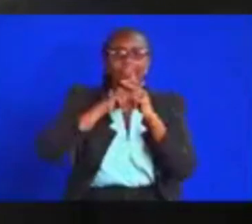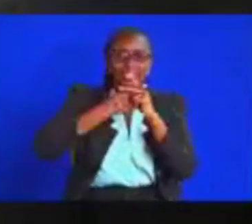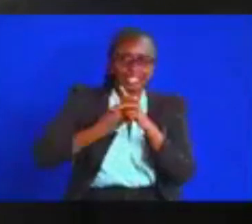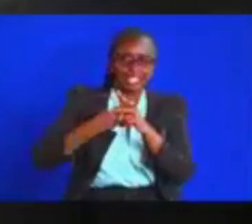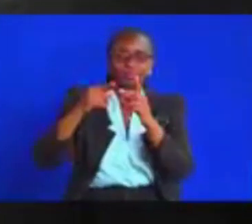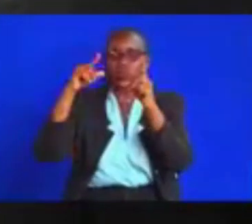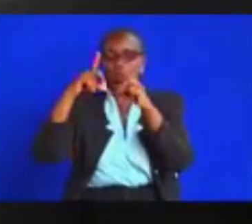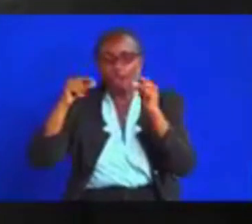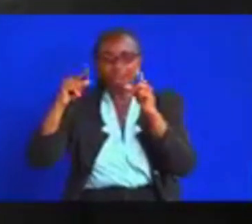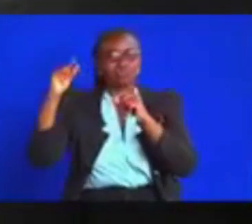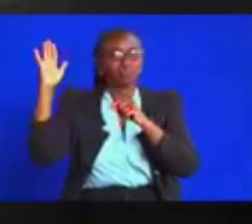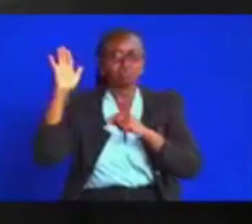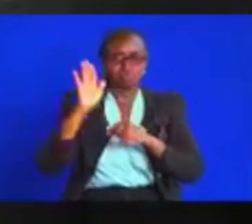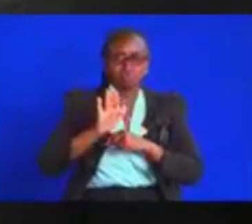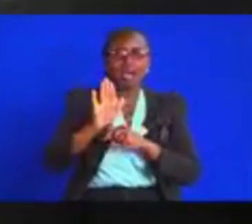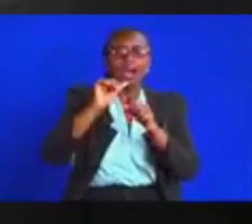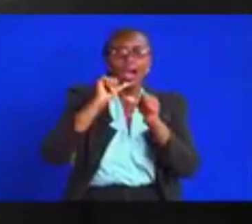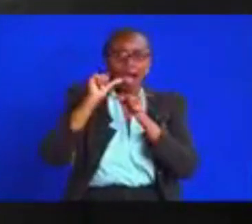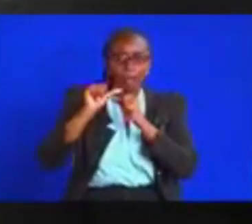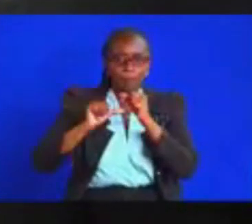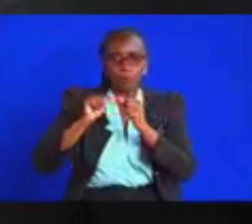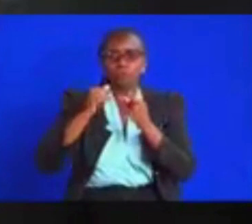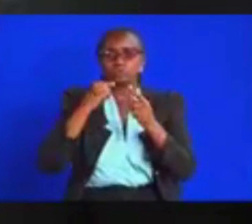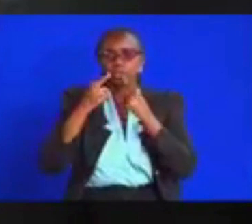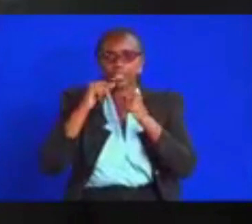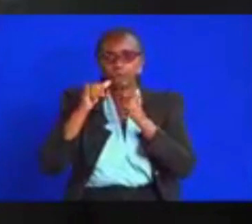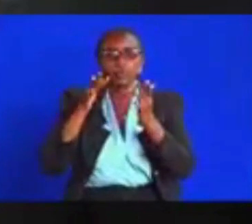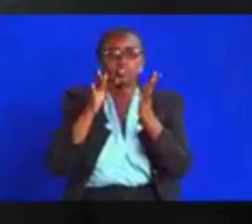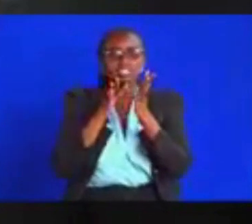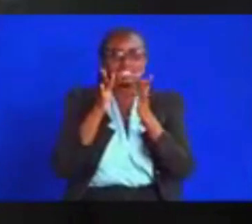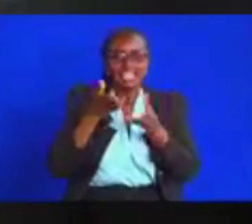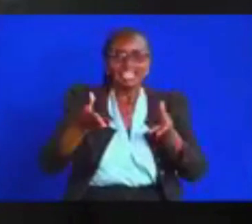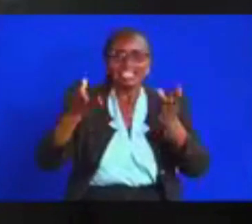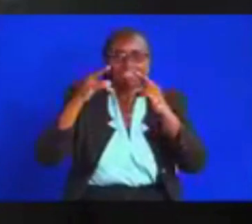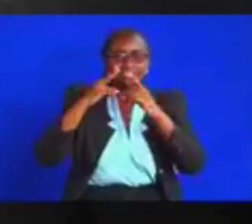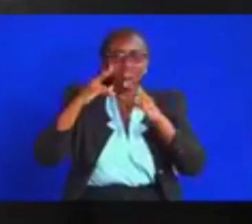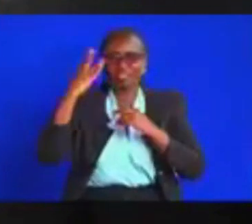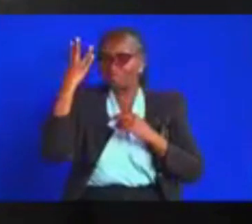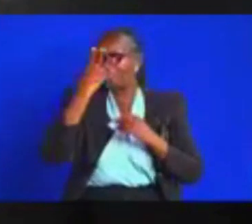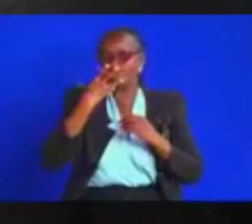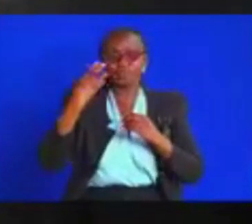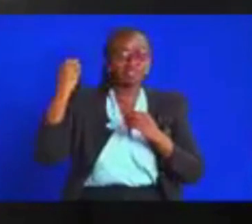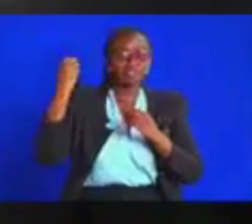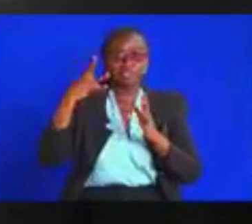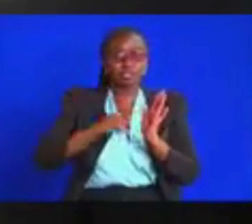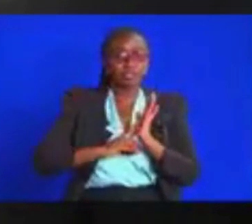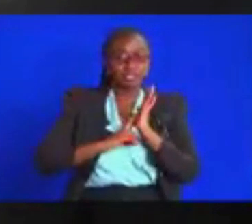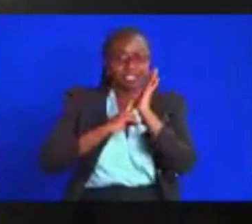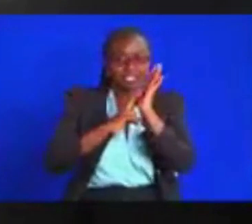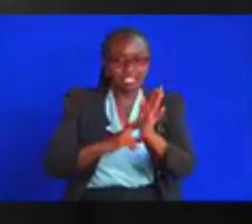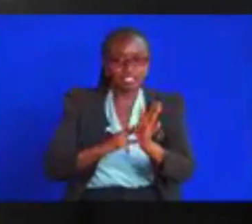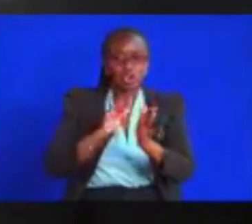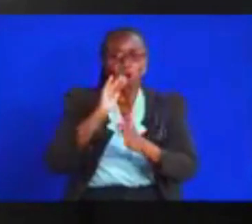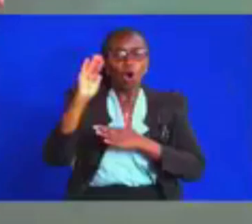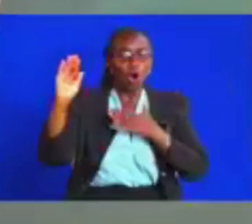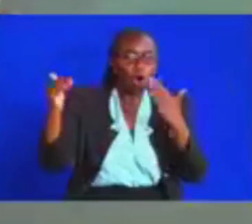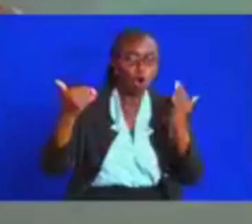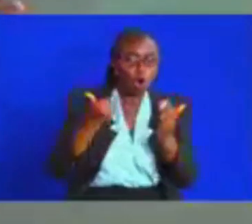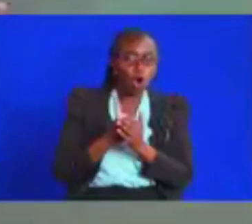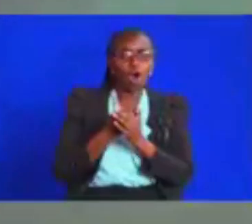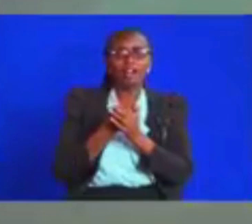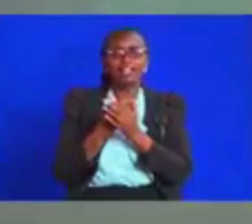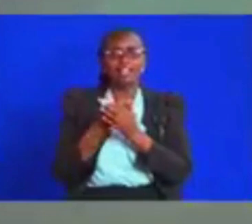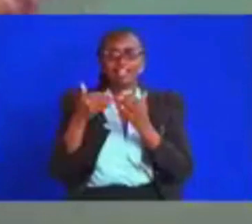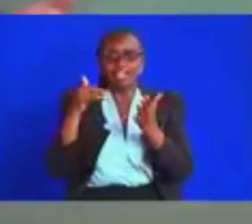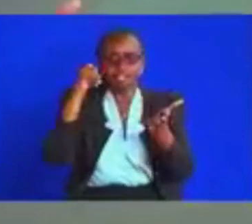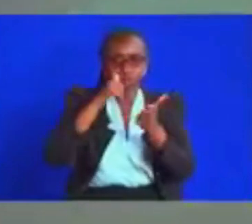his synoptic account of Jesus, by giving us a very brilliant presentation. All other synoptic accounts